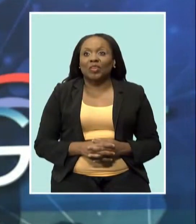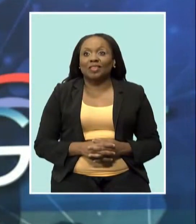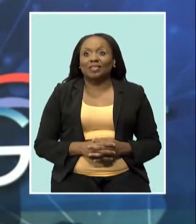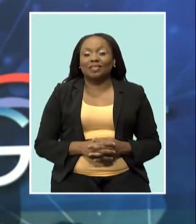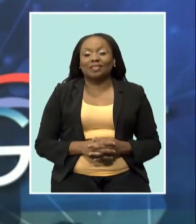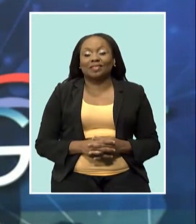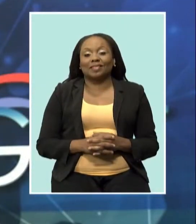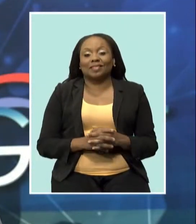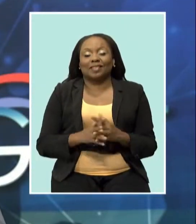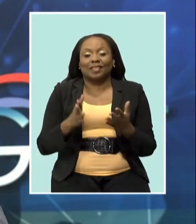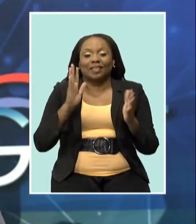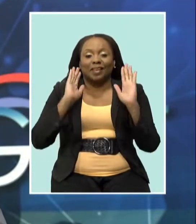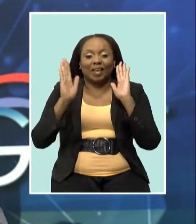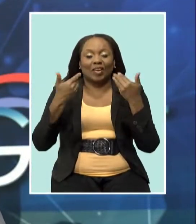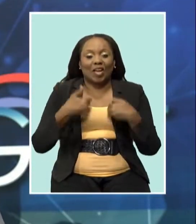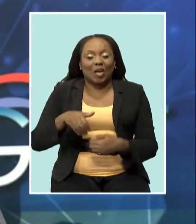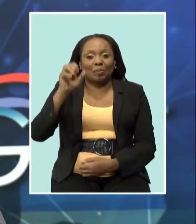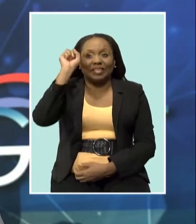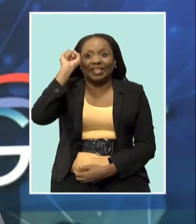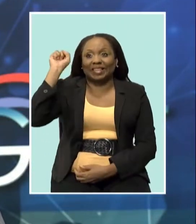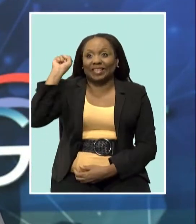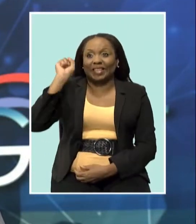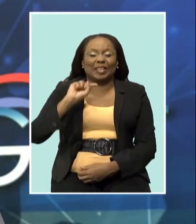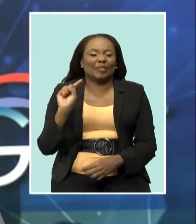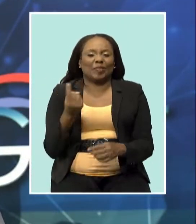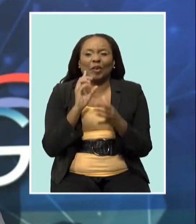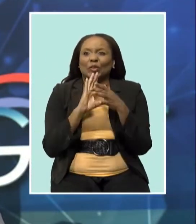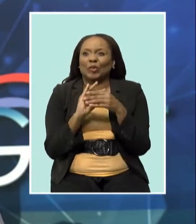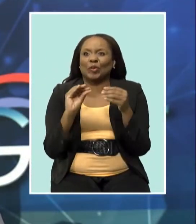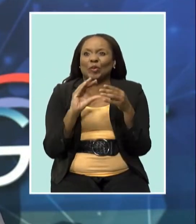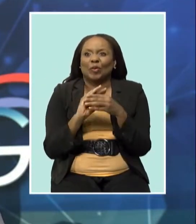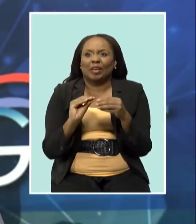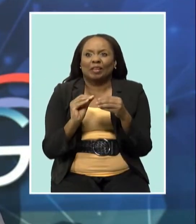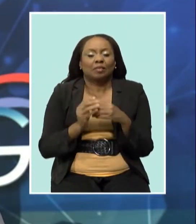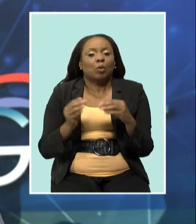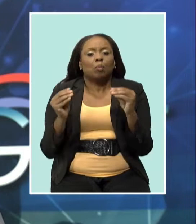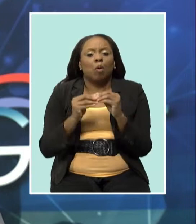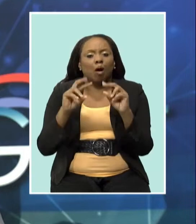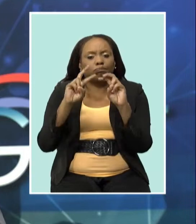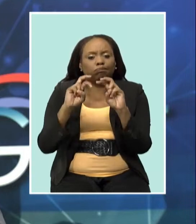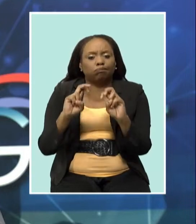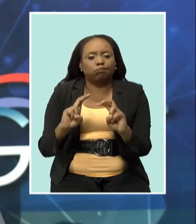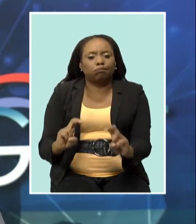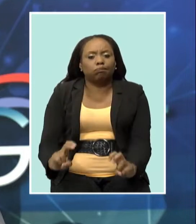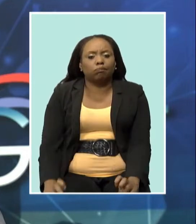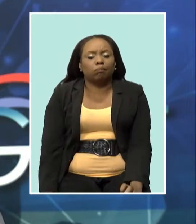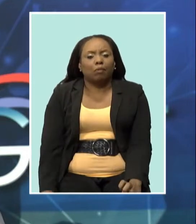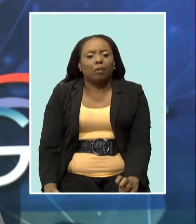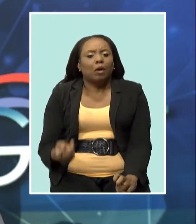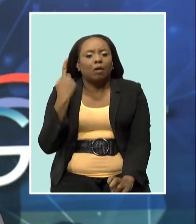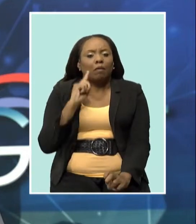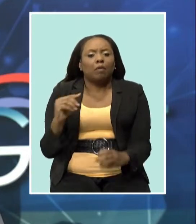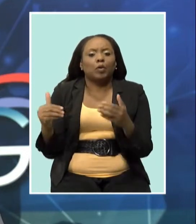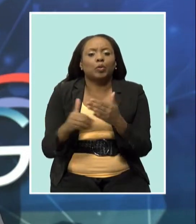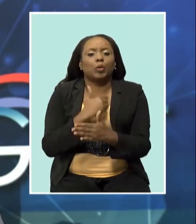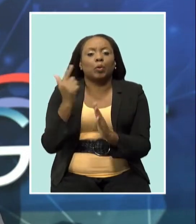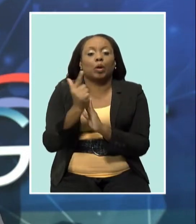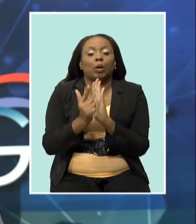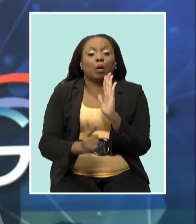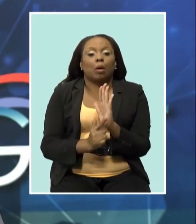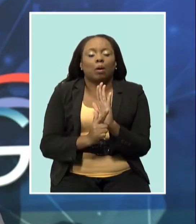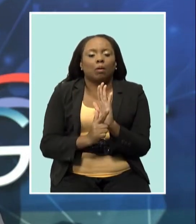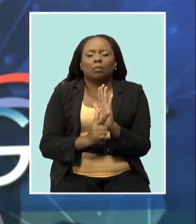early and with bands already showcasing and selling costumes. Big kites being readied for